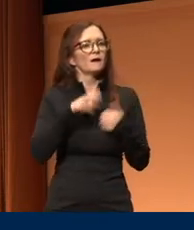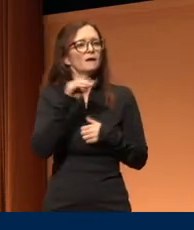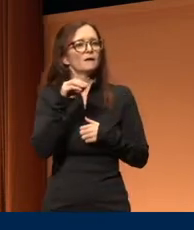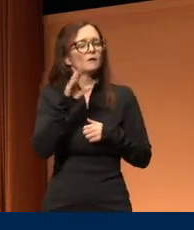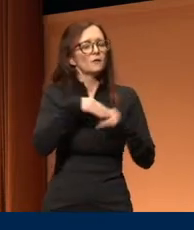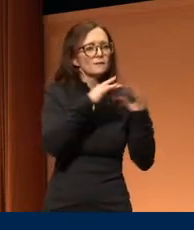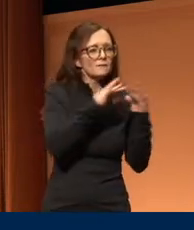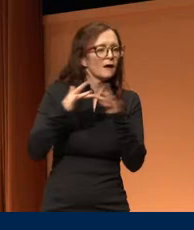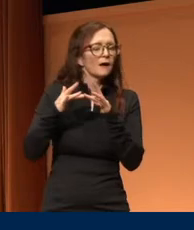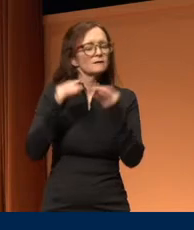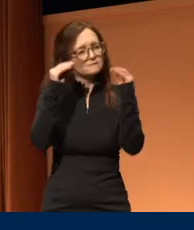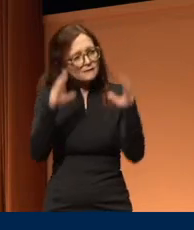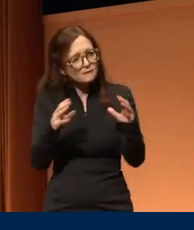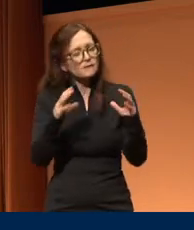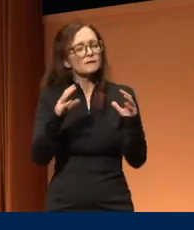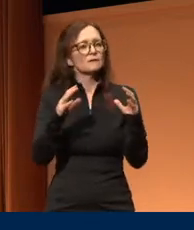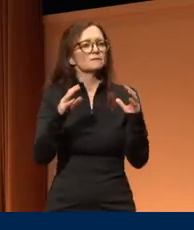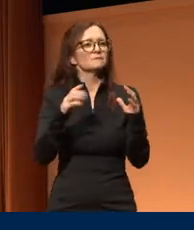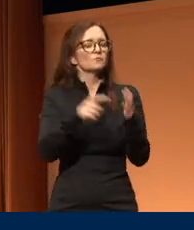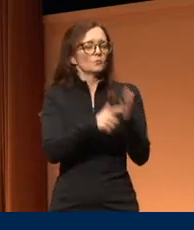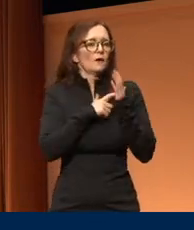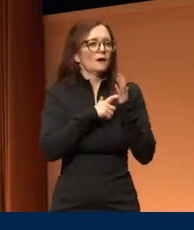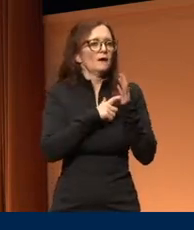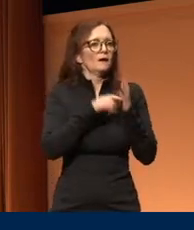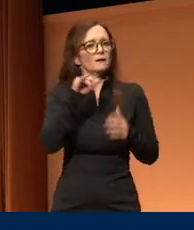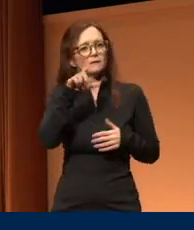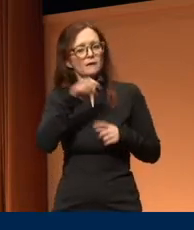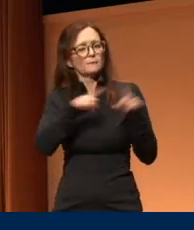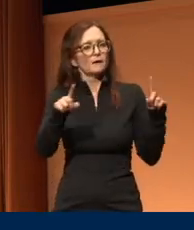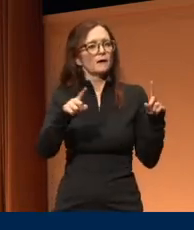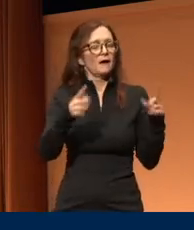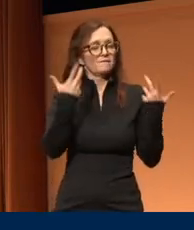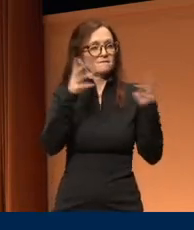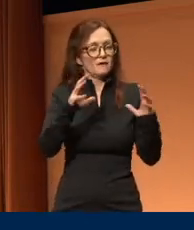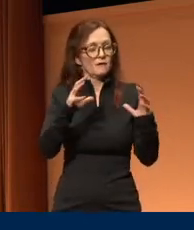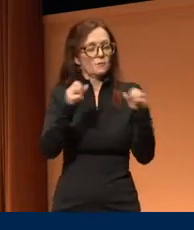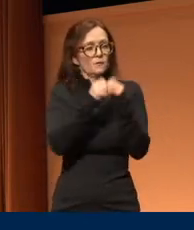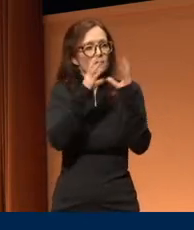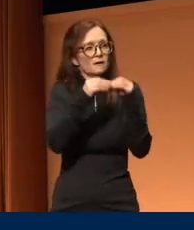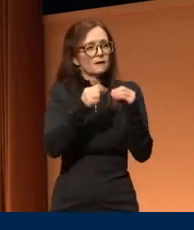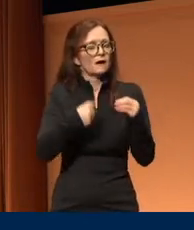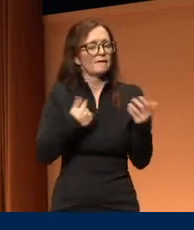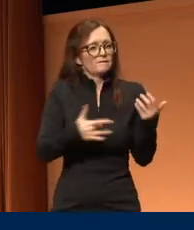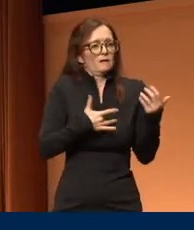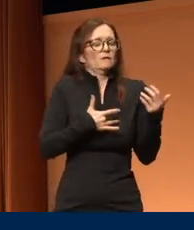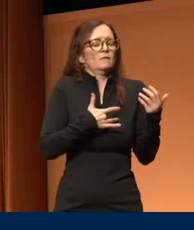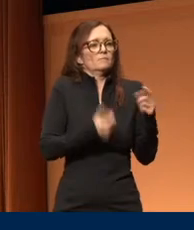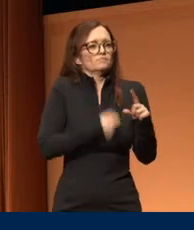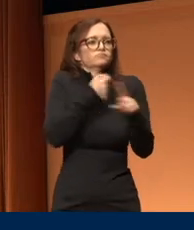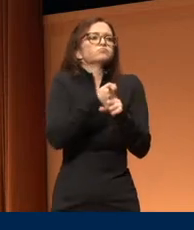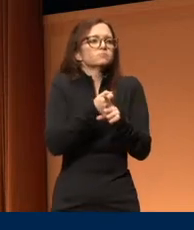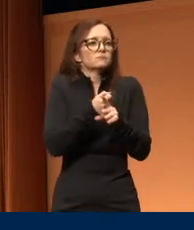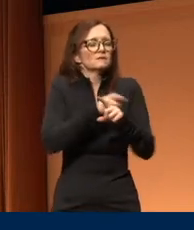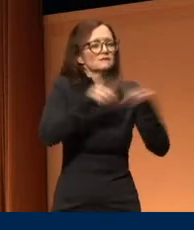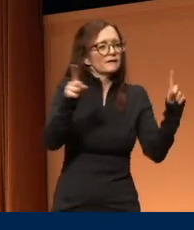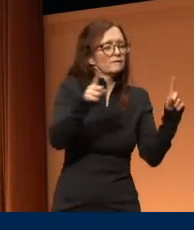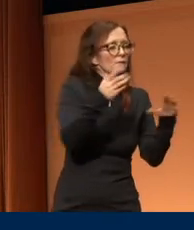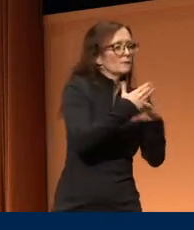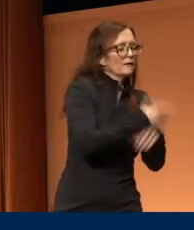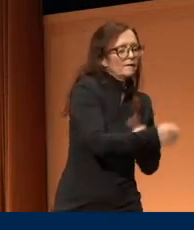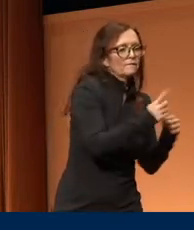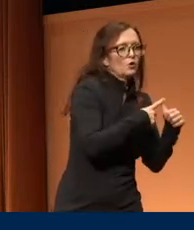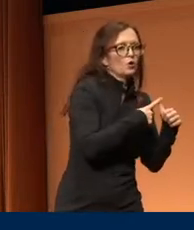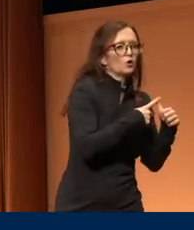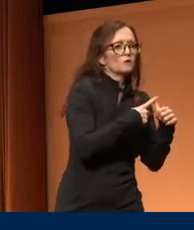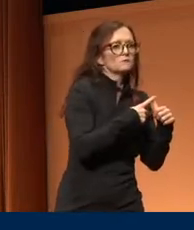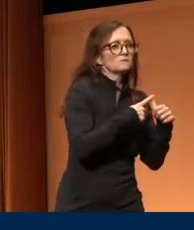online due to my teaching obligations at Yale, but as soon as I arrived at the convention, I was immediately struck by the difference in tone between the first session, where